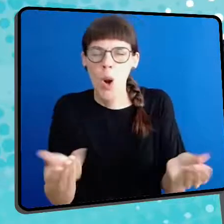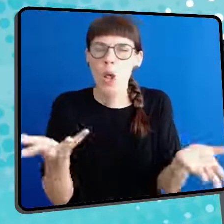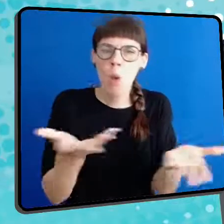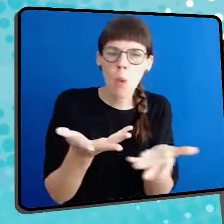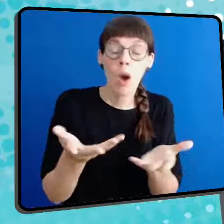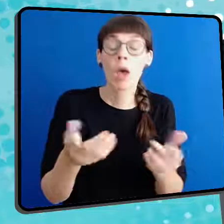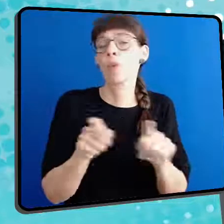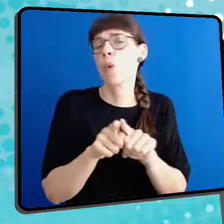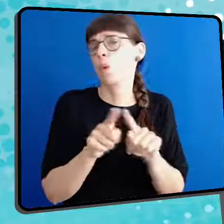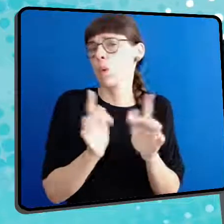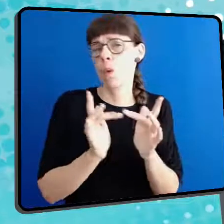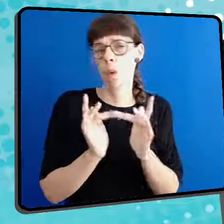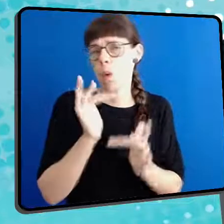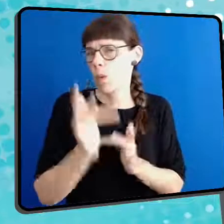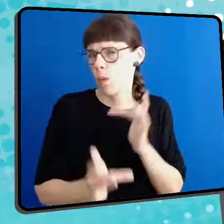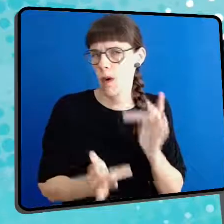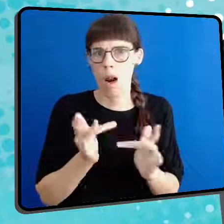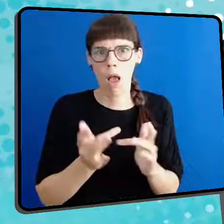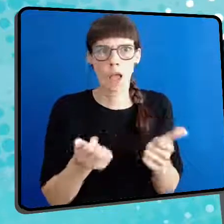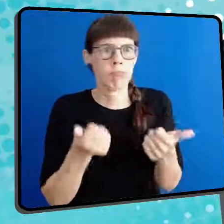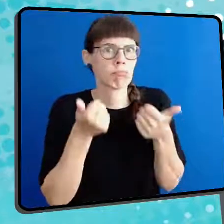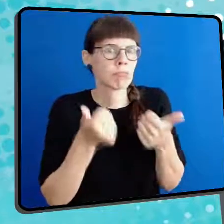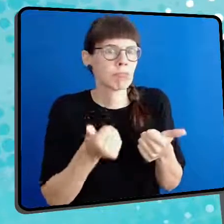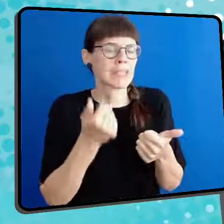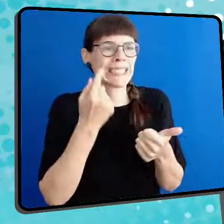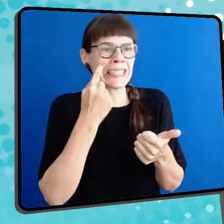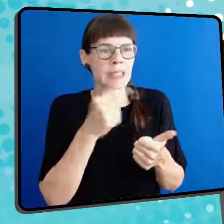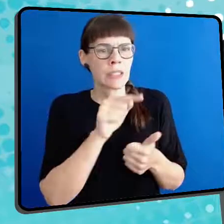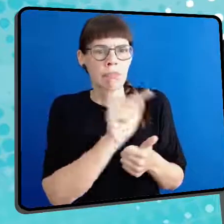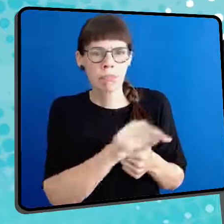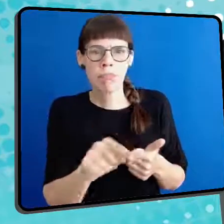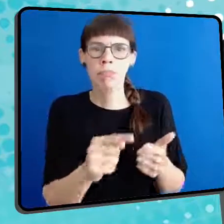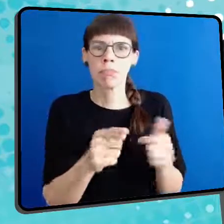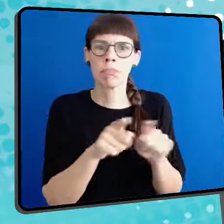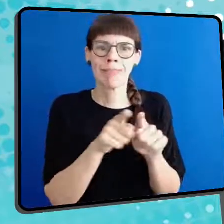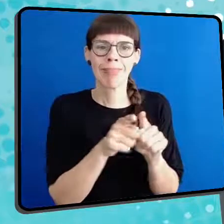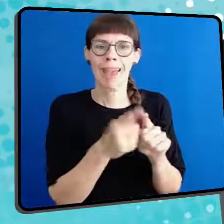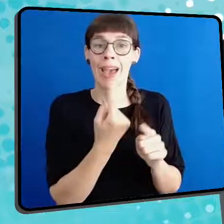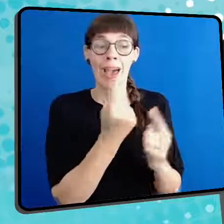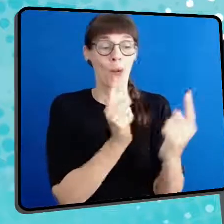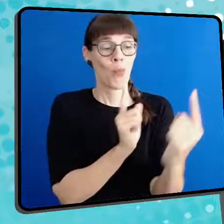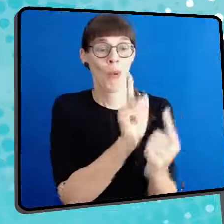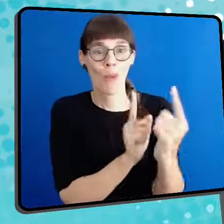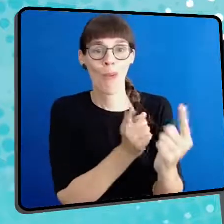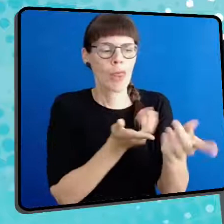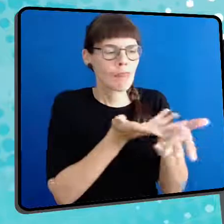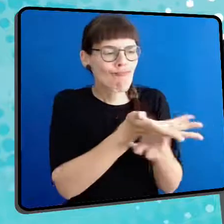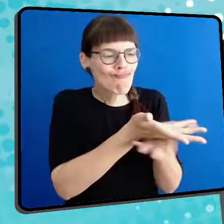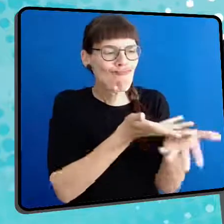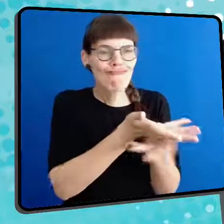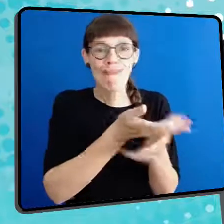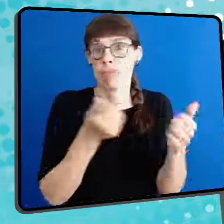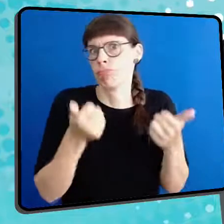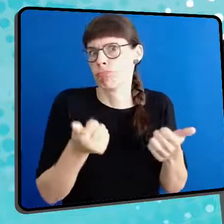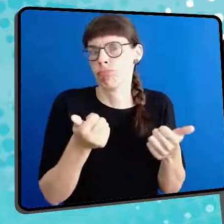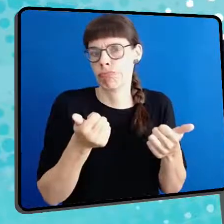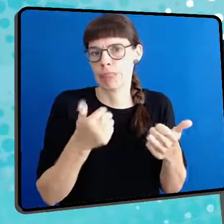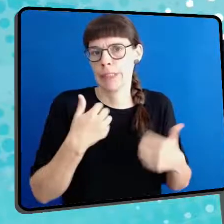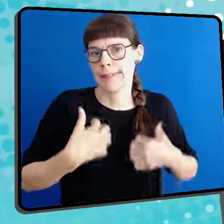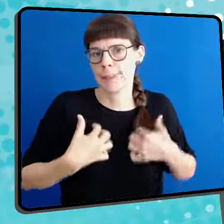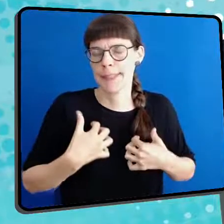virtually, it's been really great to see all the responses and the one-on-one consultations we've had. And of course, for my group,